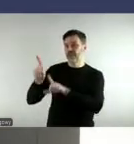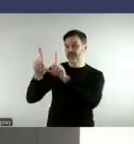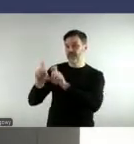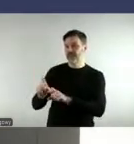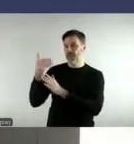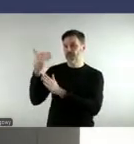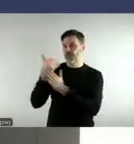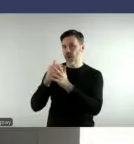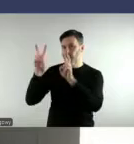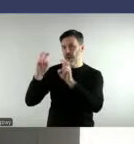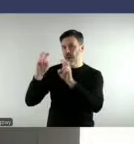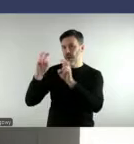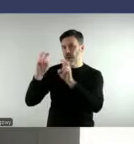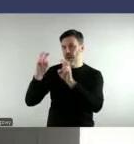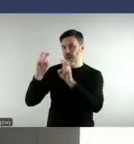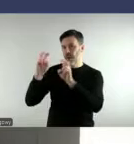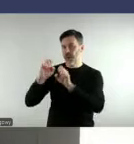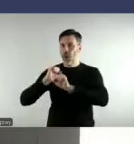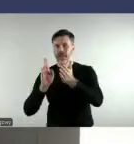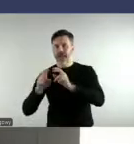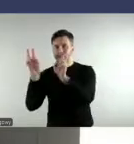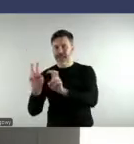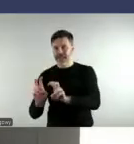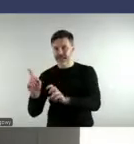the Interior is